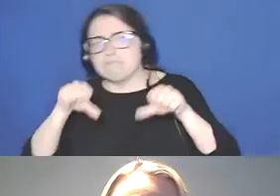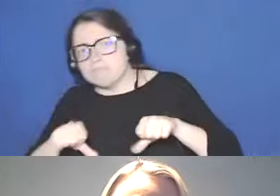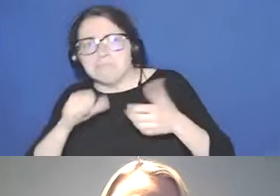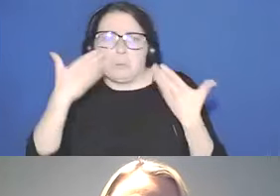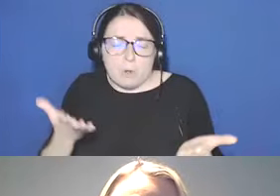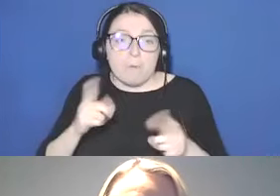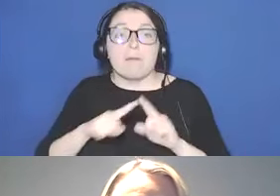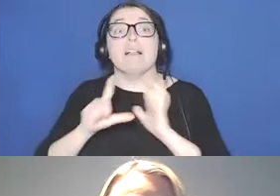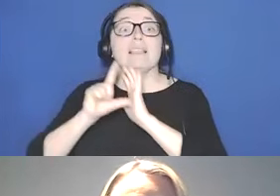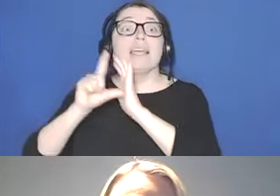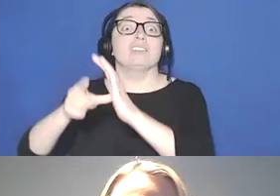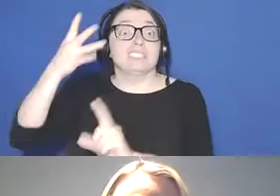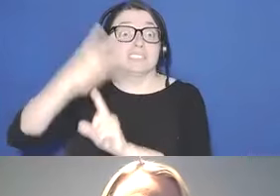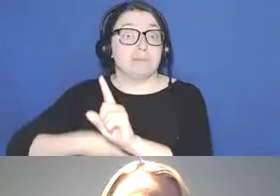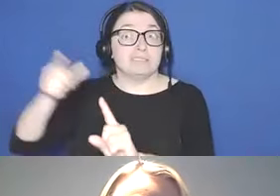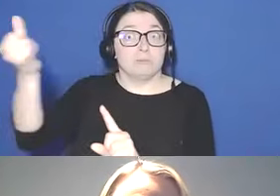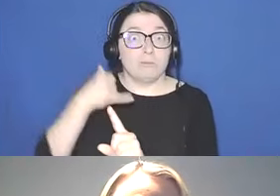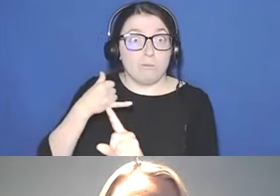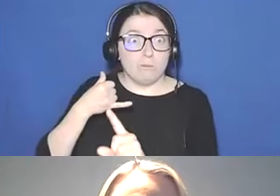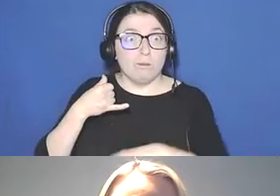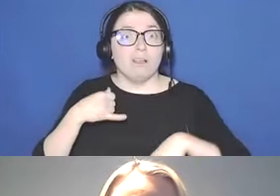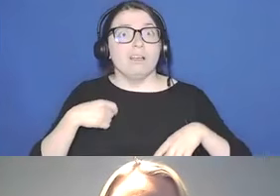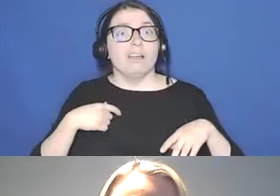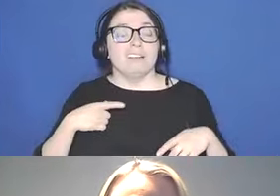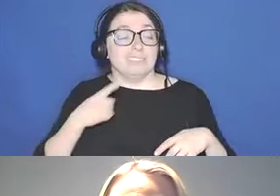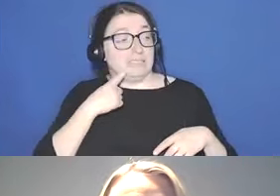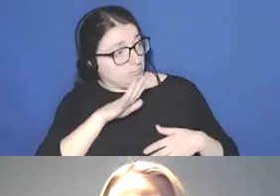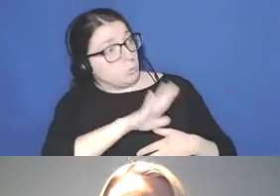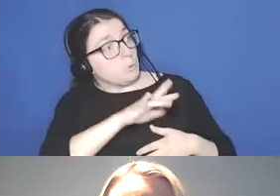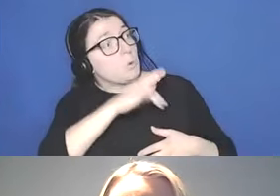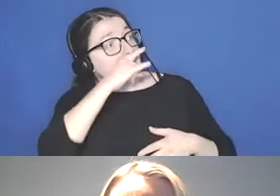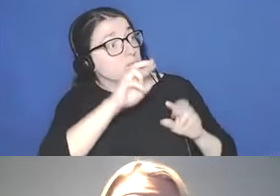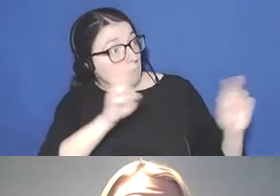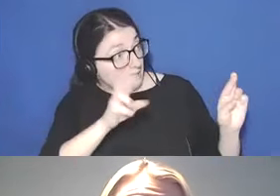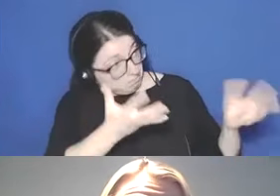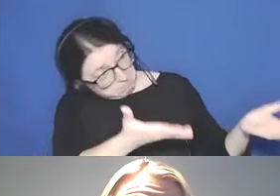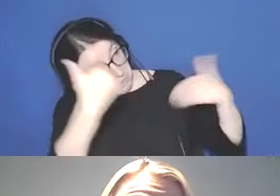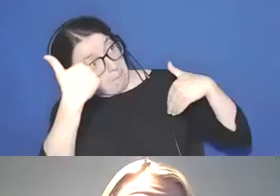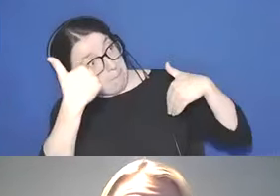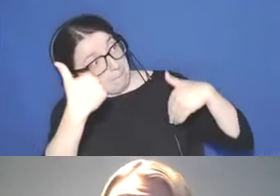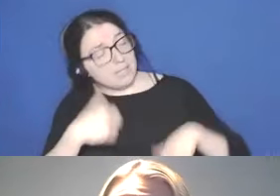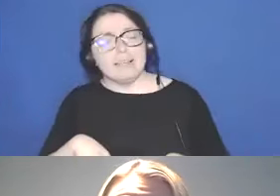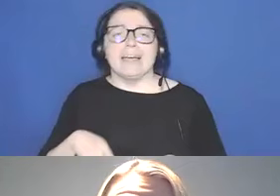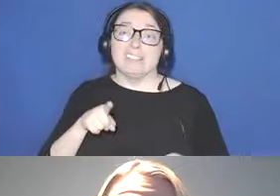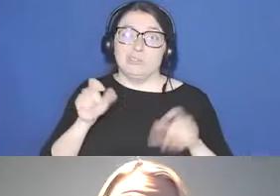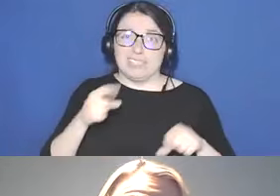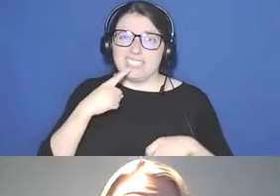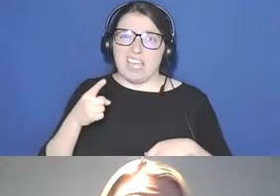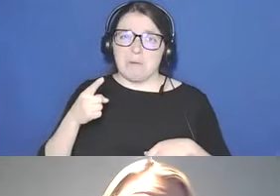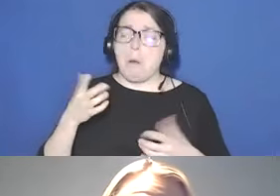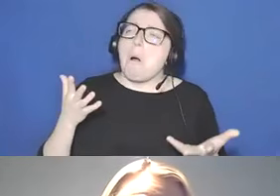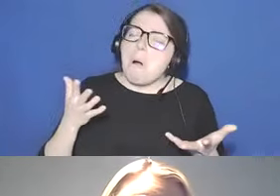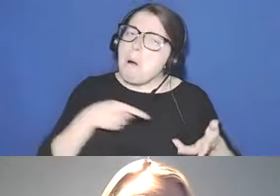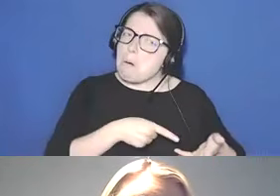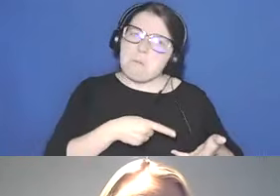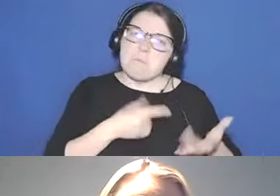phone call and they'll say, hey, we have a slot for your child. Would you like to come? And either you're going to say, oh, you know what, actually, like, we're doing pretty